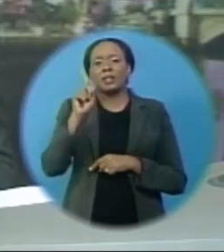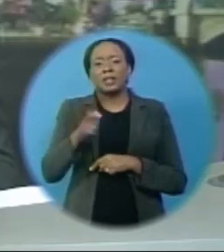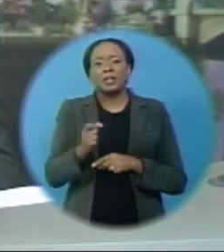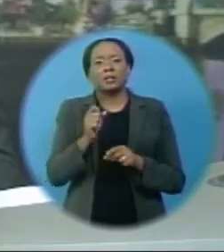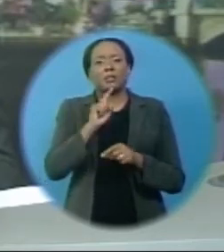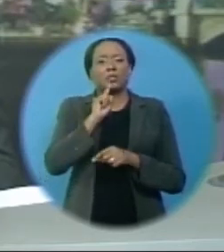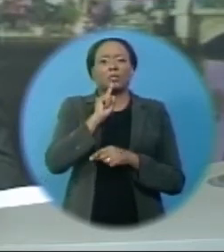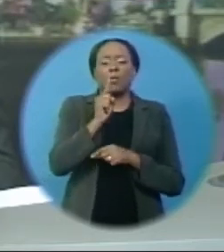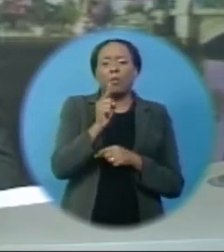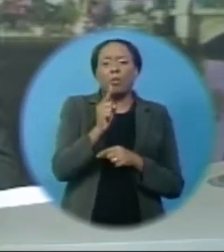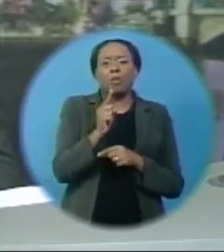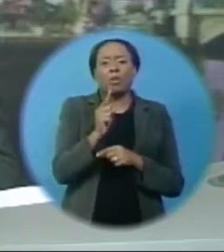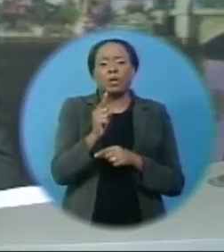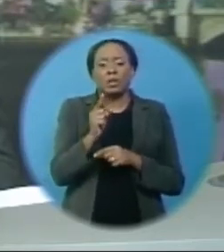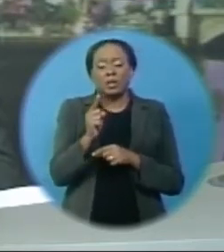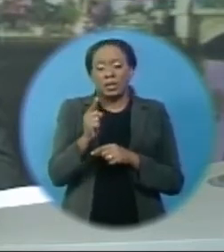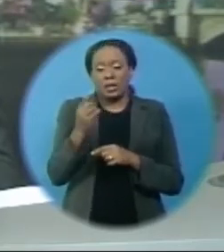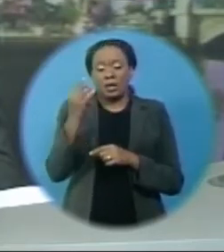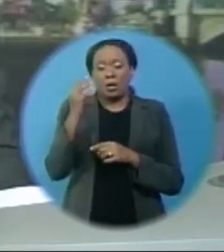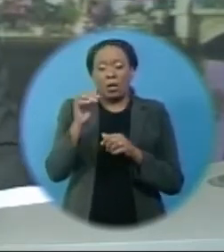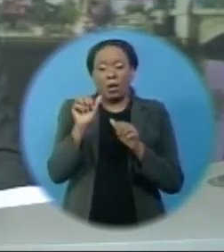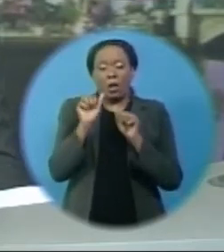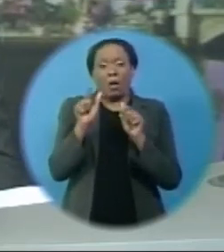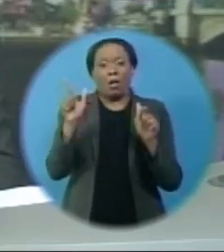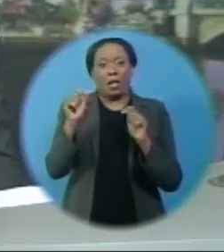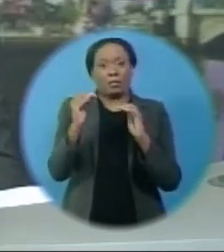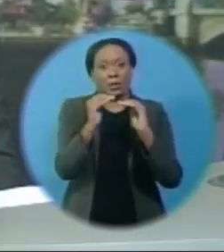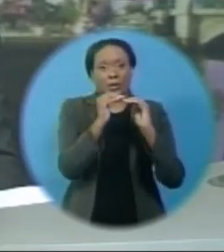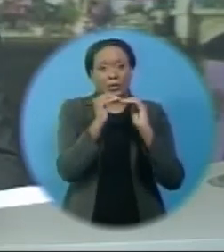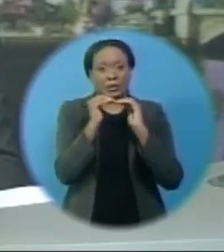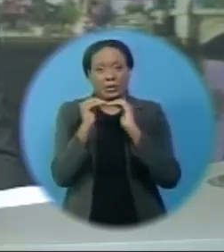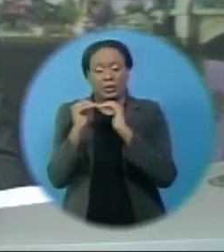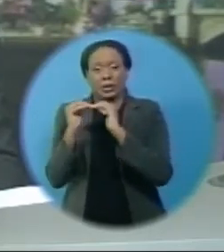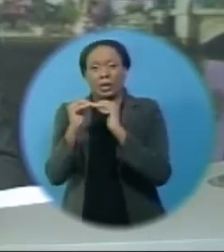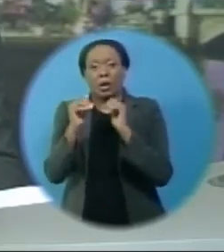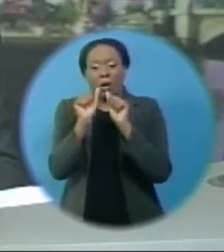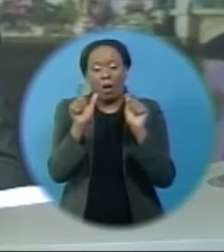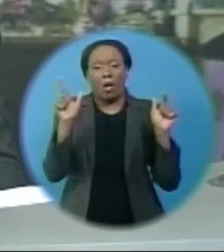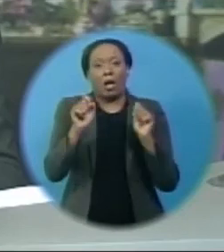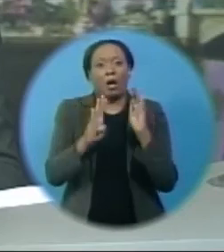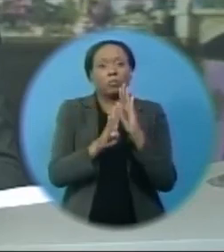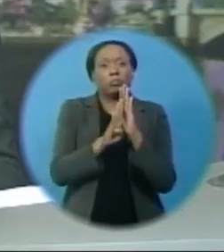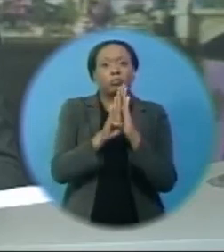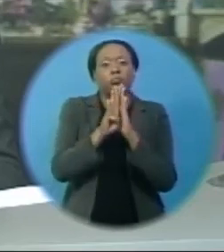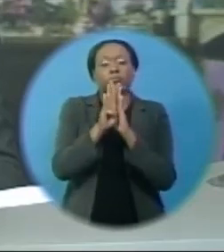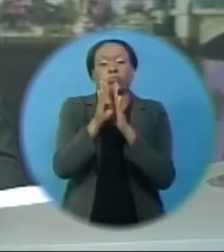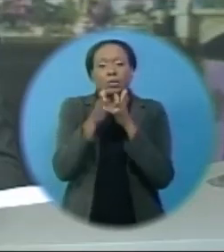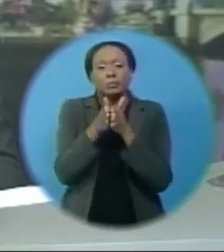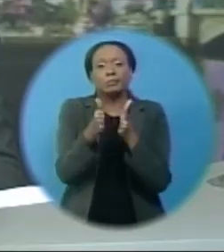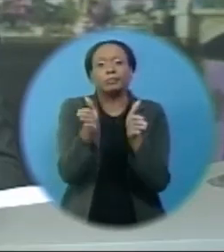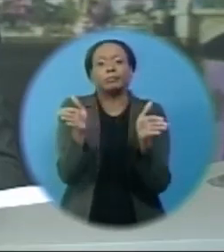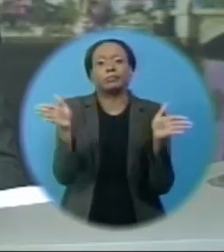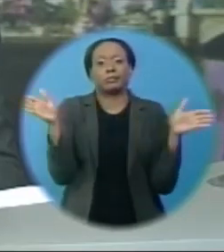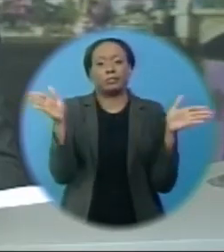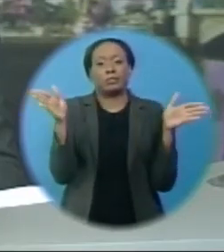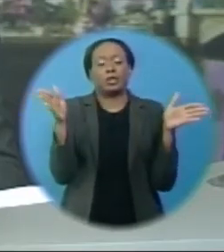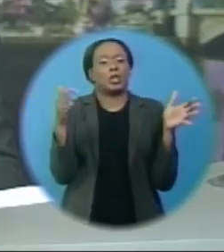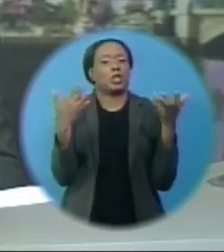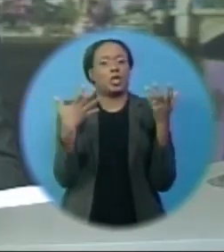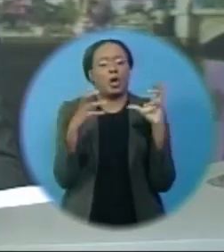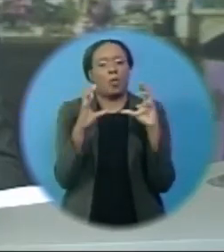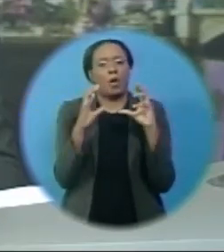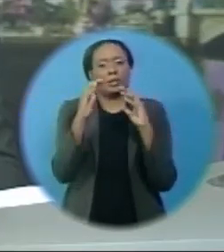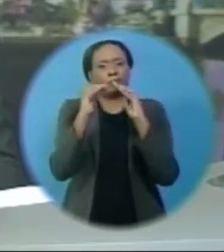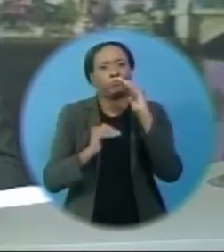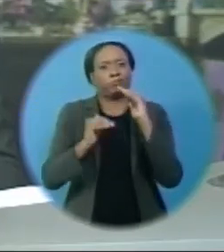that the barriers which prohibit local players from growth and expansion are not instantly changed for the international giant, giving